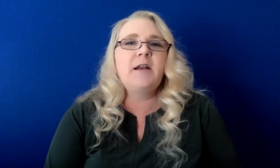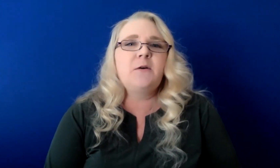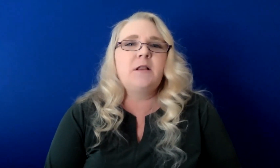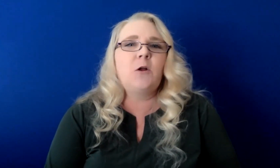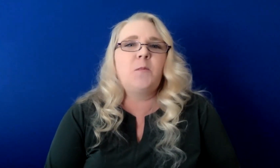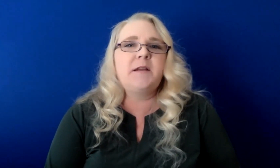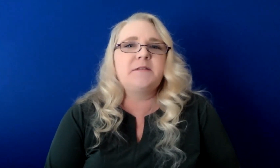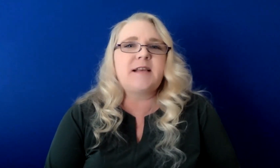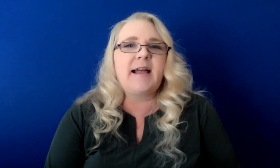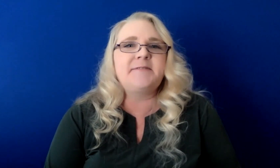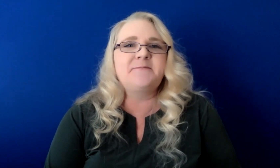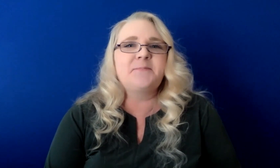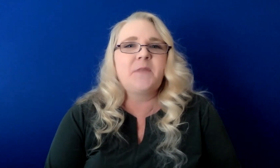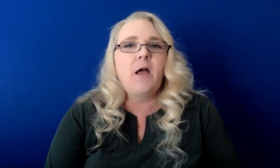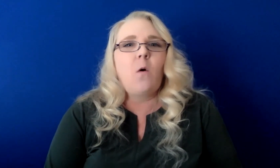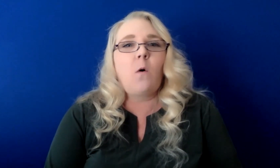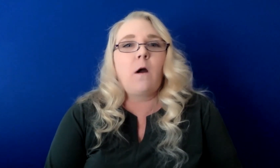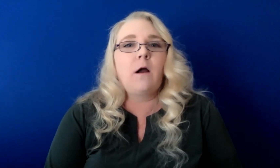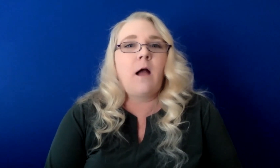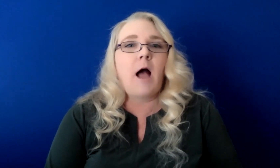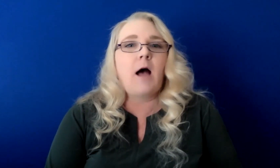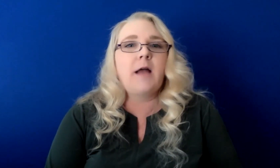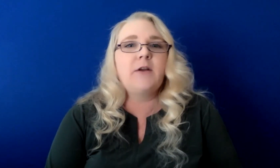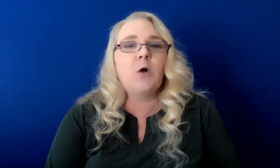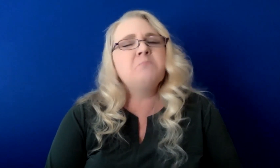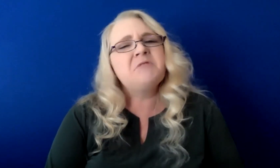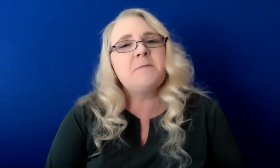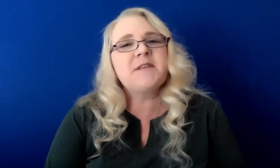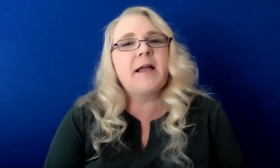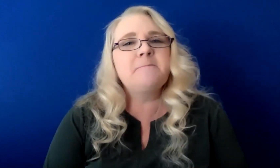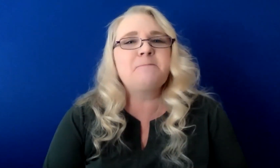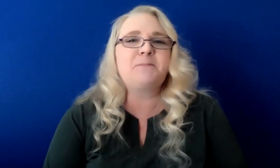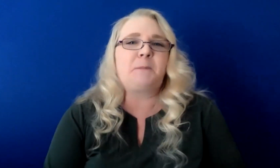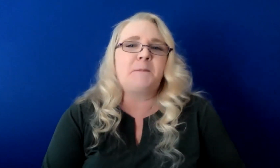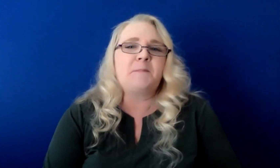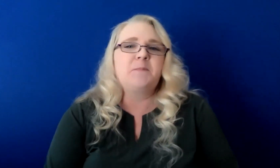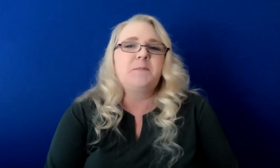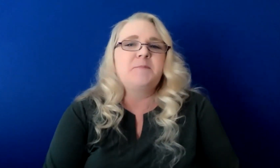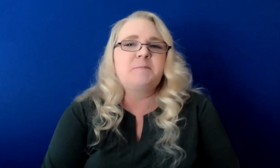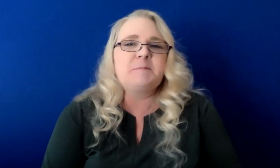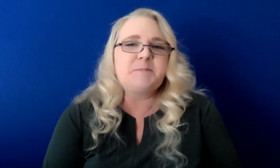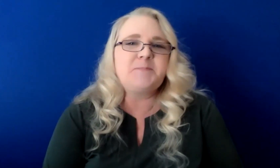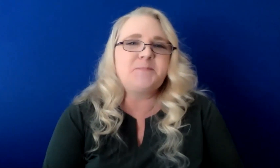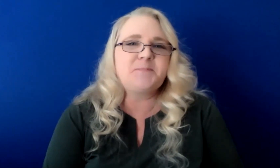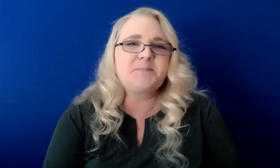So I know a little bit of sign, or I know some sign.